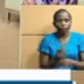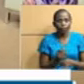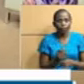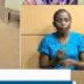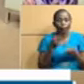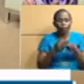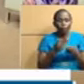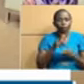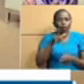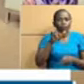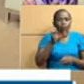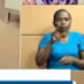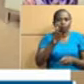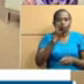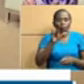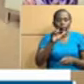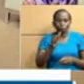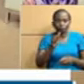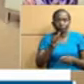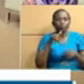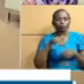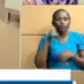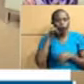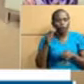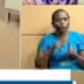called Lydia Musisi, and I'm calling from